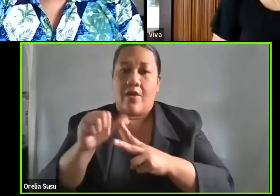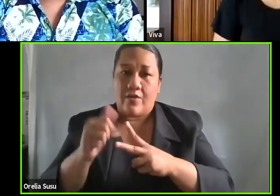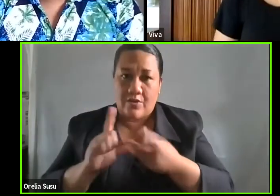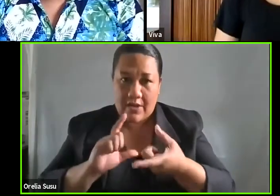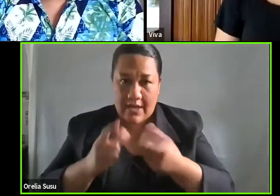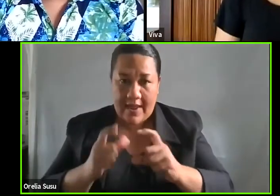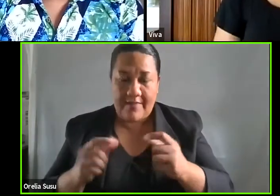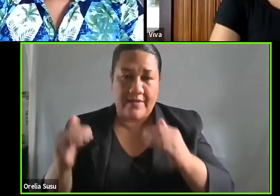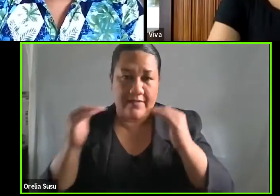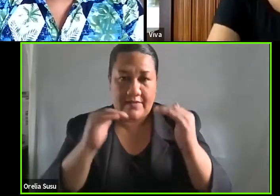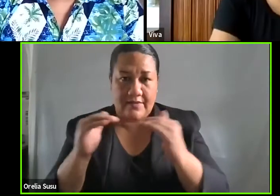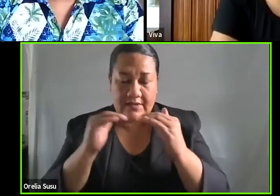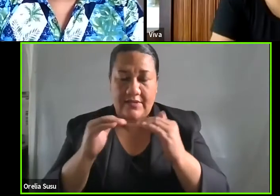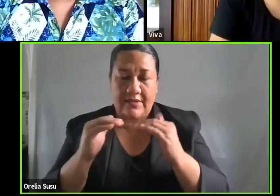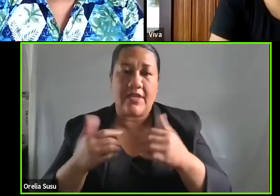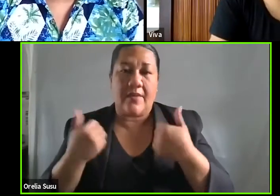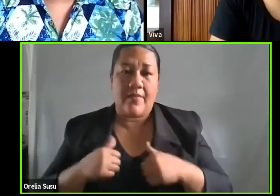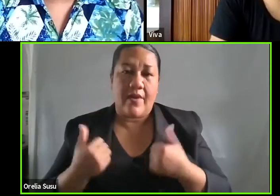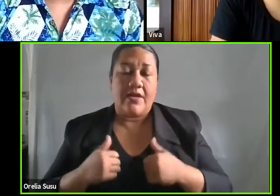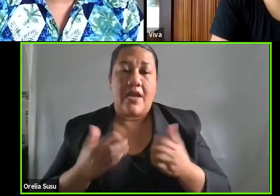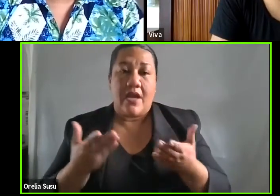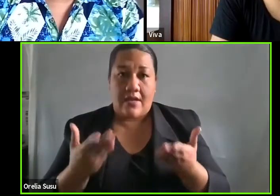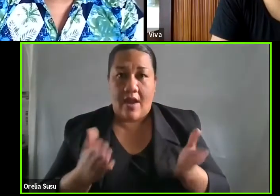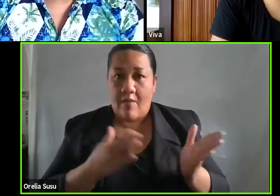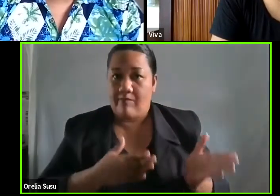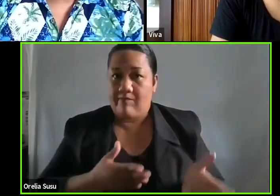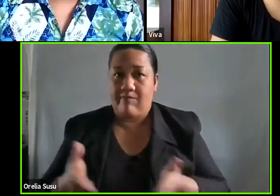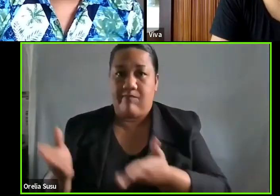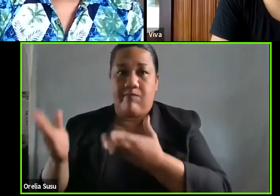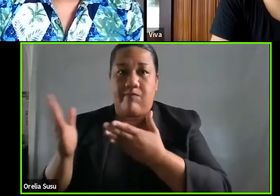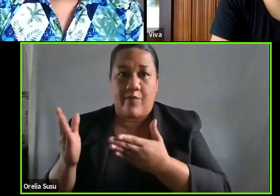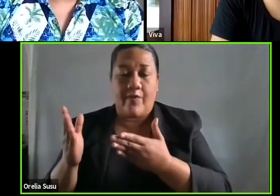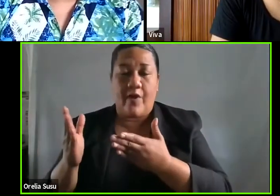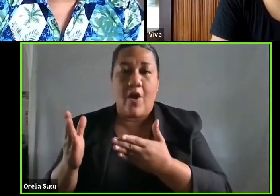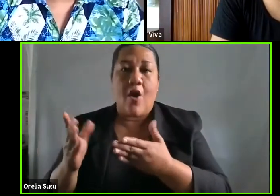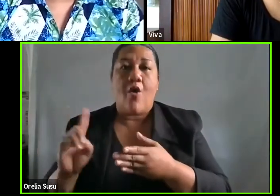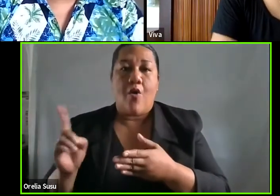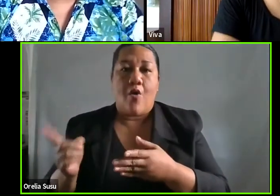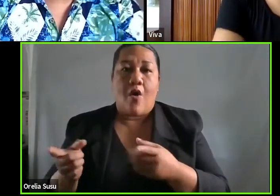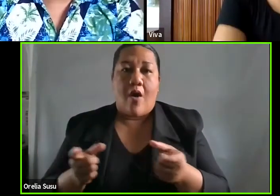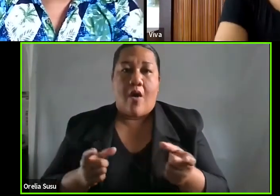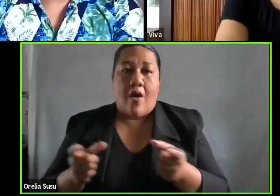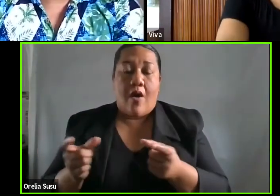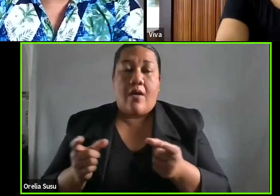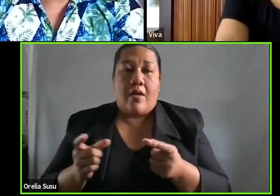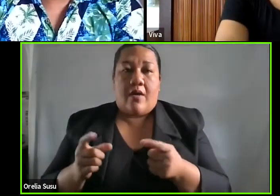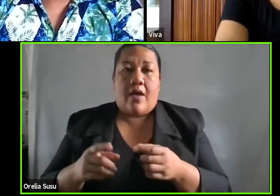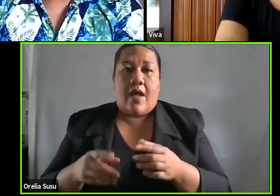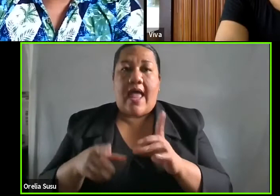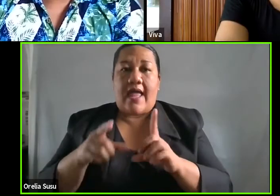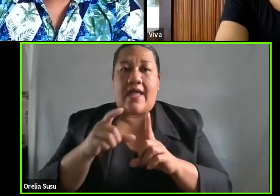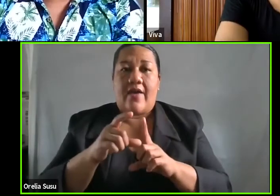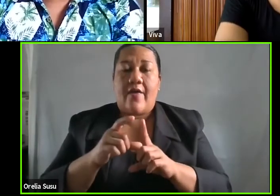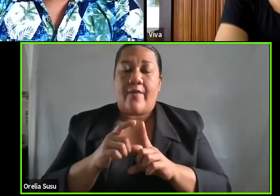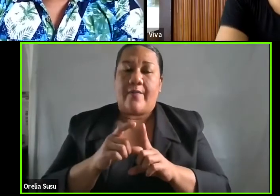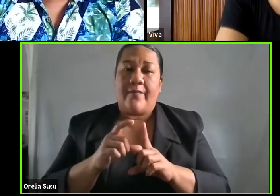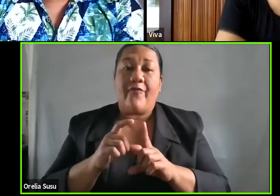practice. And now I hand over to my co-moderator, Viva Tatawanga from DIVA for Equality.